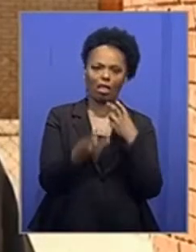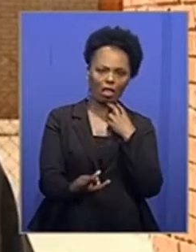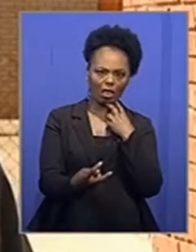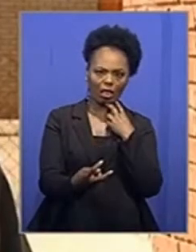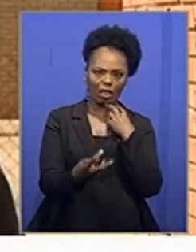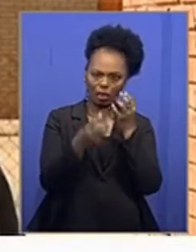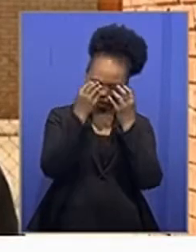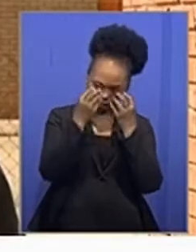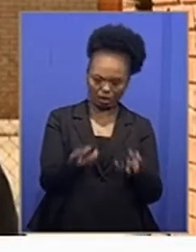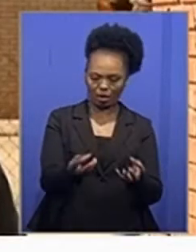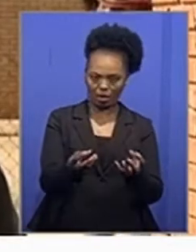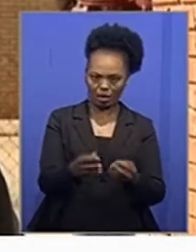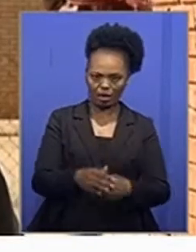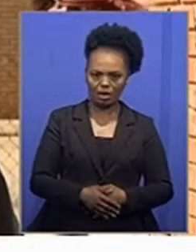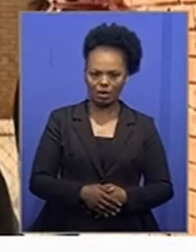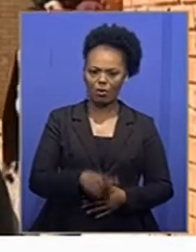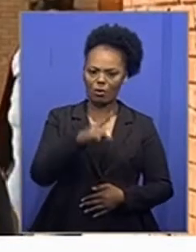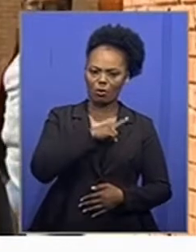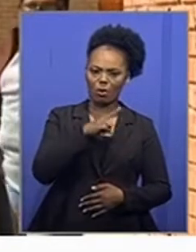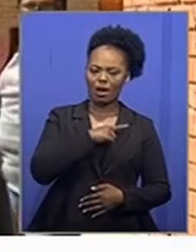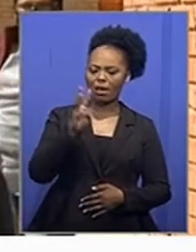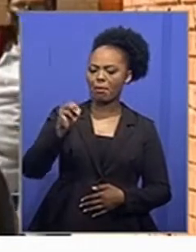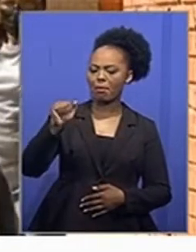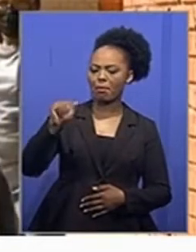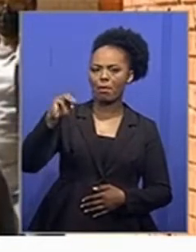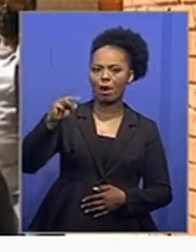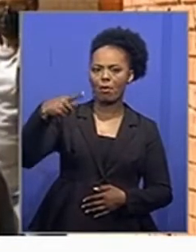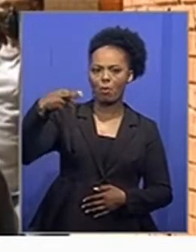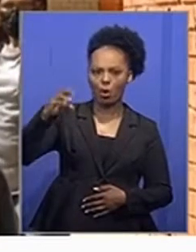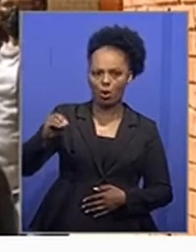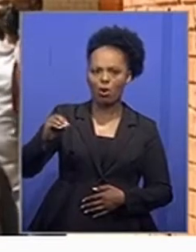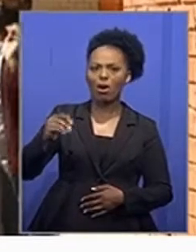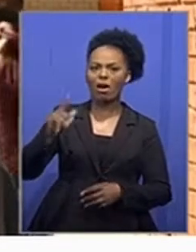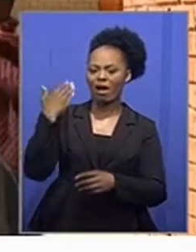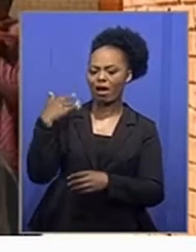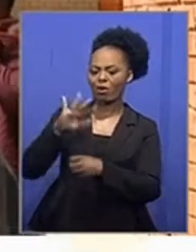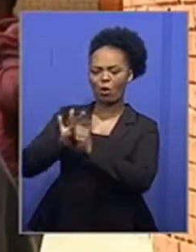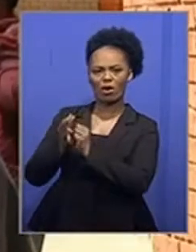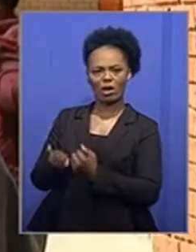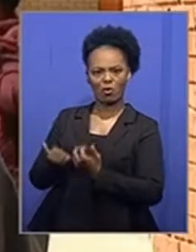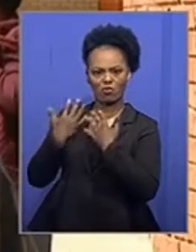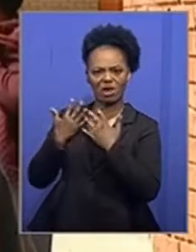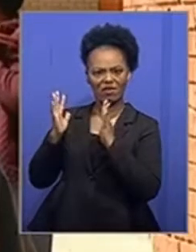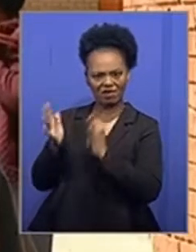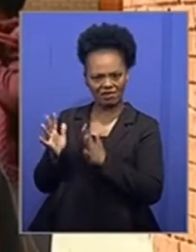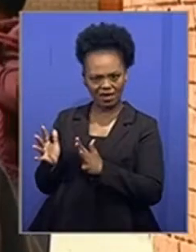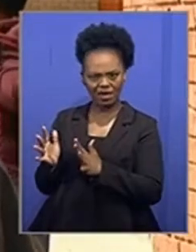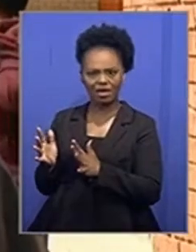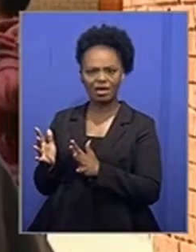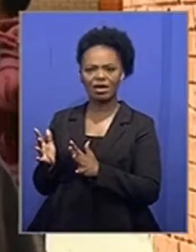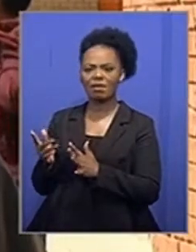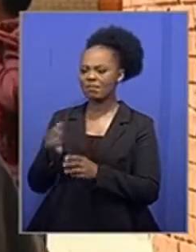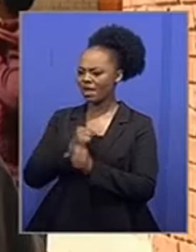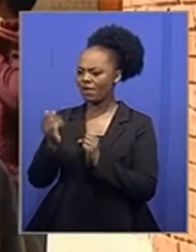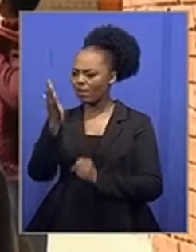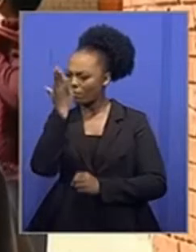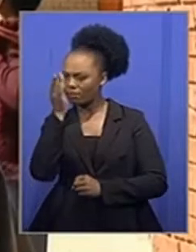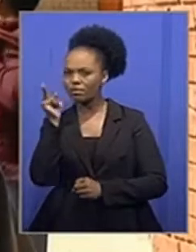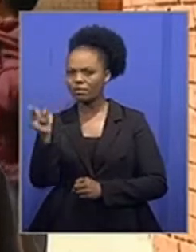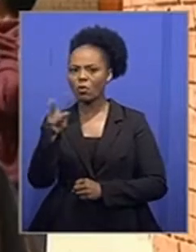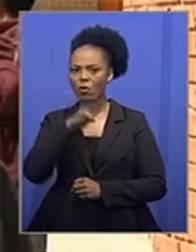ketsahalo ena. Ke la ka utlwa bohloko a tseba ka ipotsa ke re mampho a keta ho feta ho fihla tswa sepetlele ka COVID. Ke so